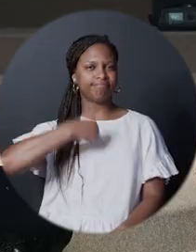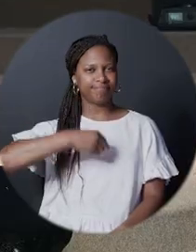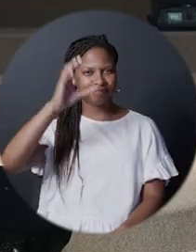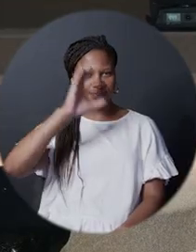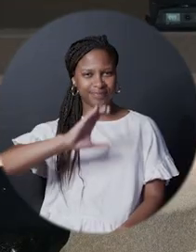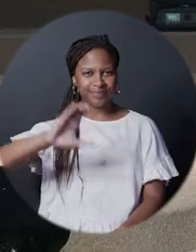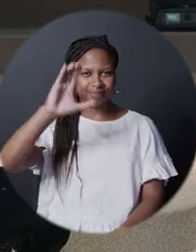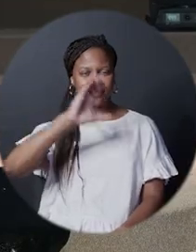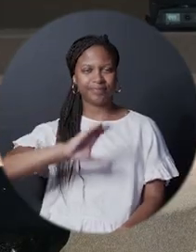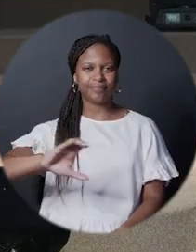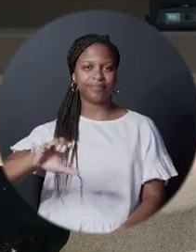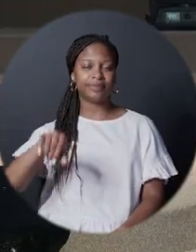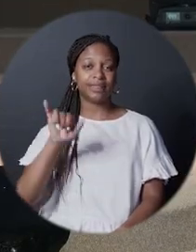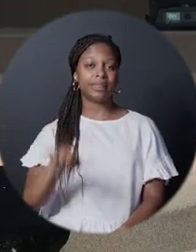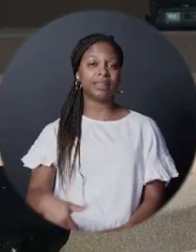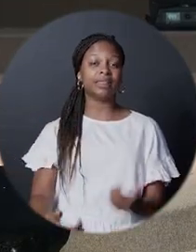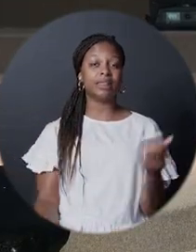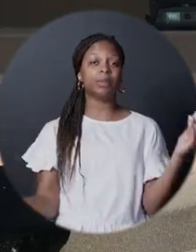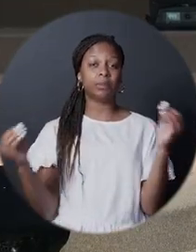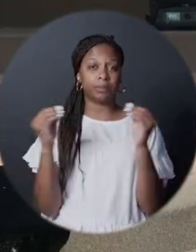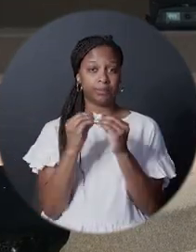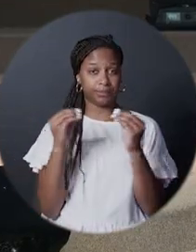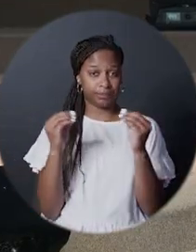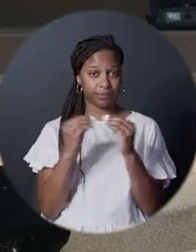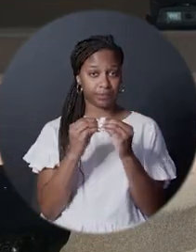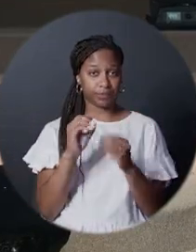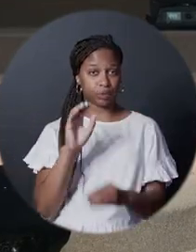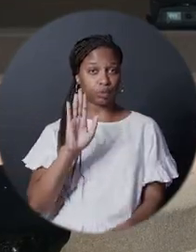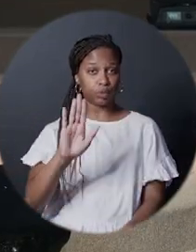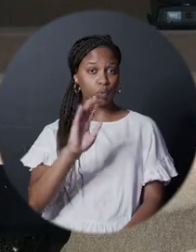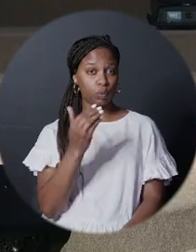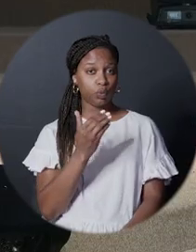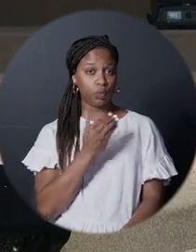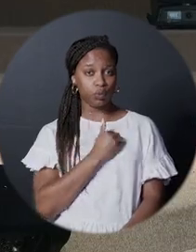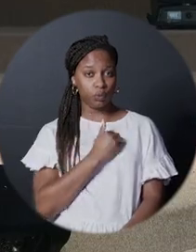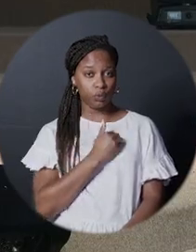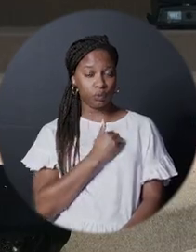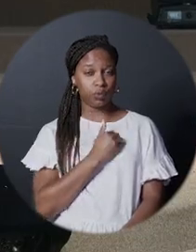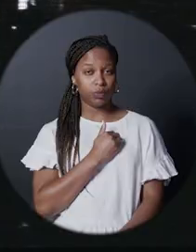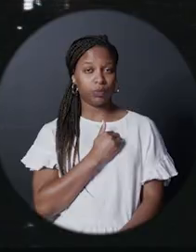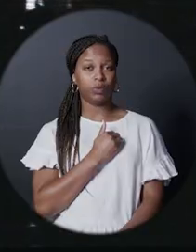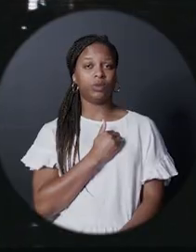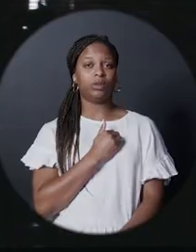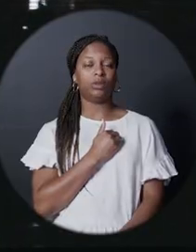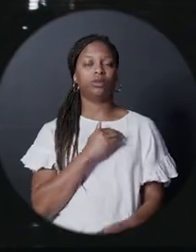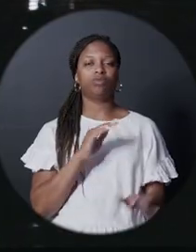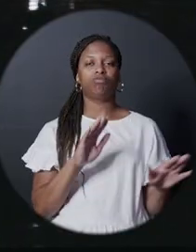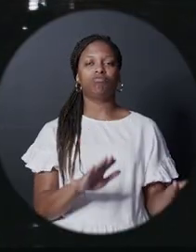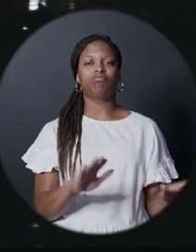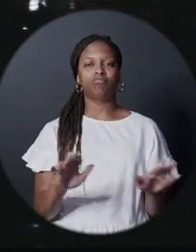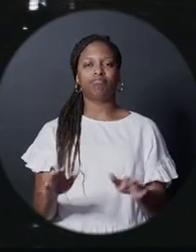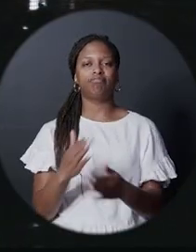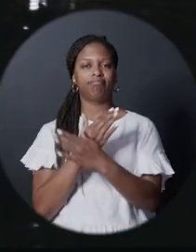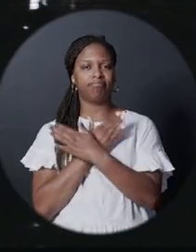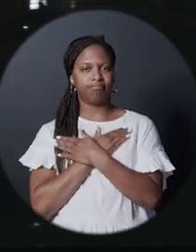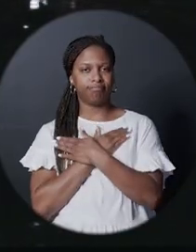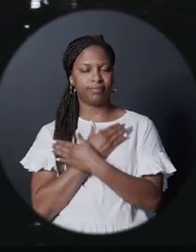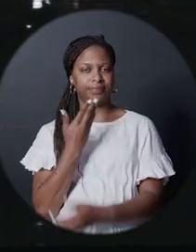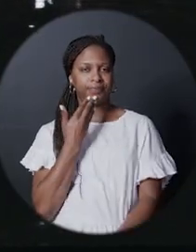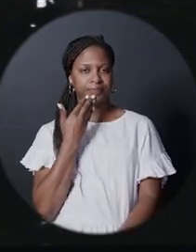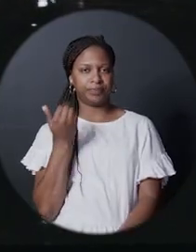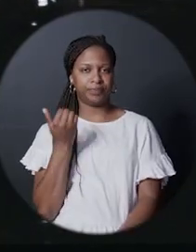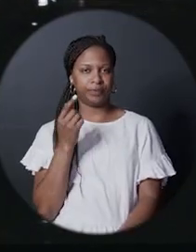me. I've discovered that the more your soul is at